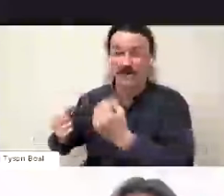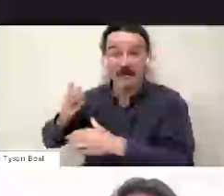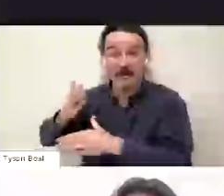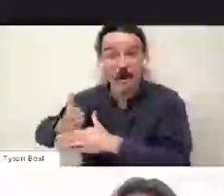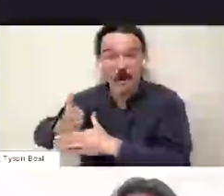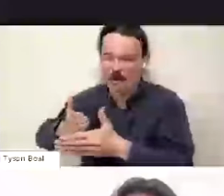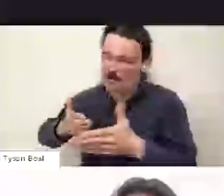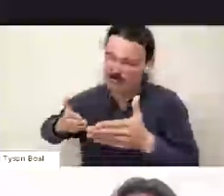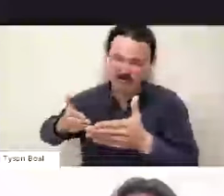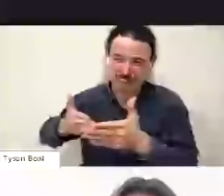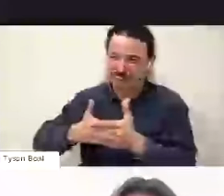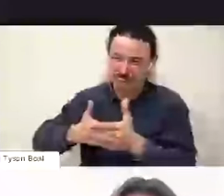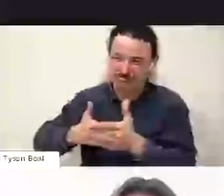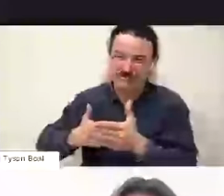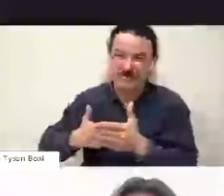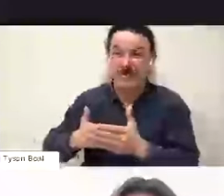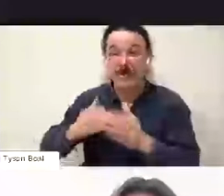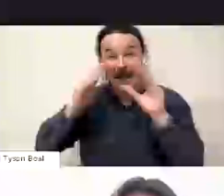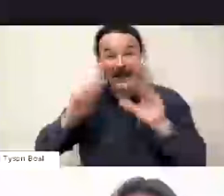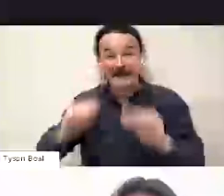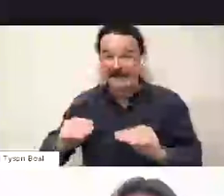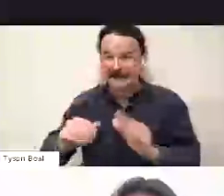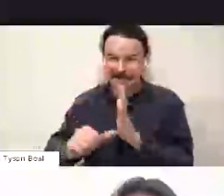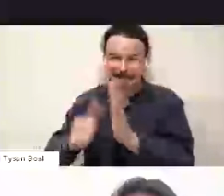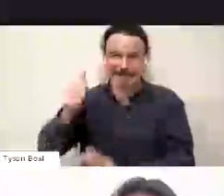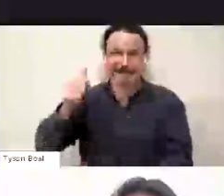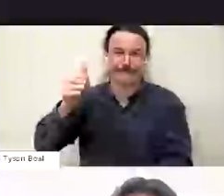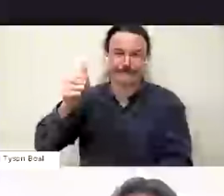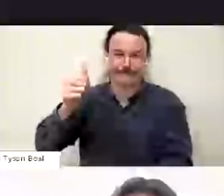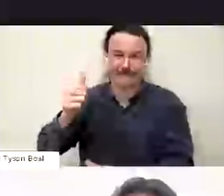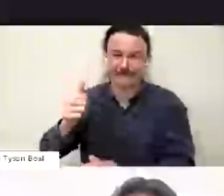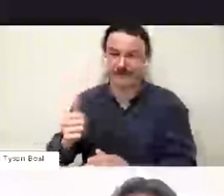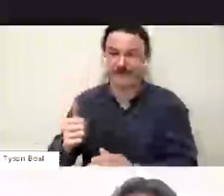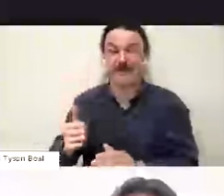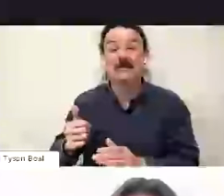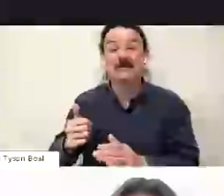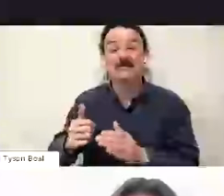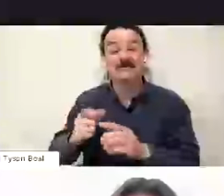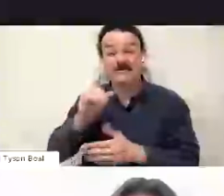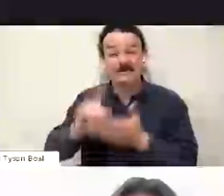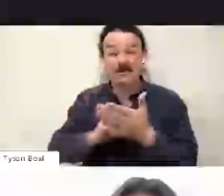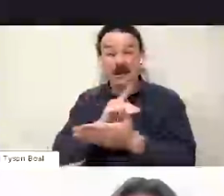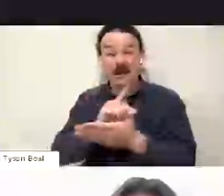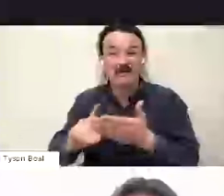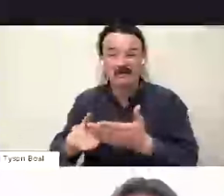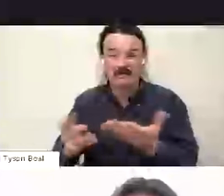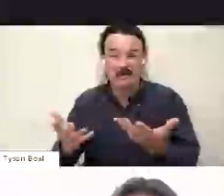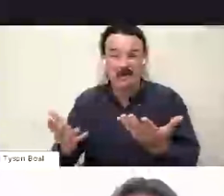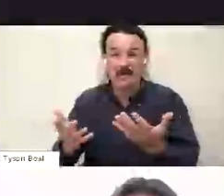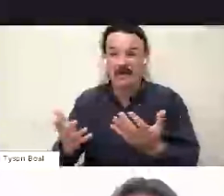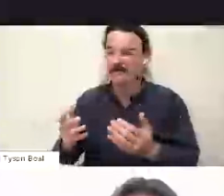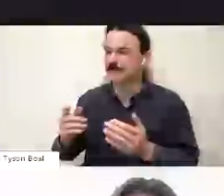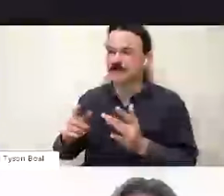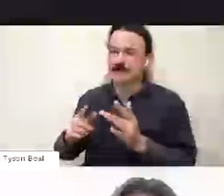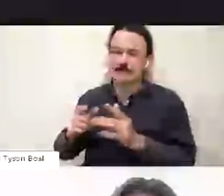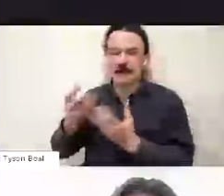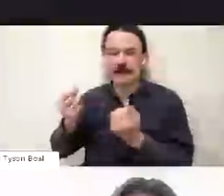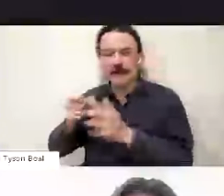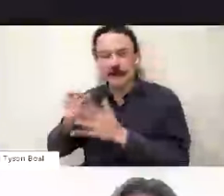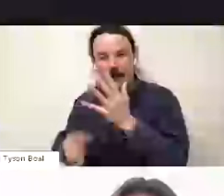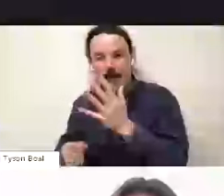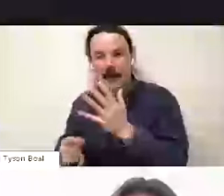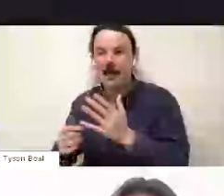very poor experiences in education, discrimination in intersectional discrimination on the basis